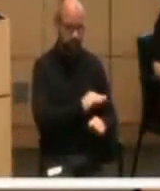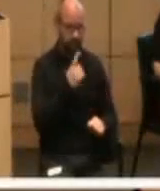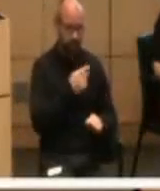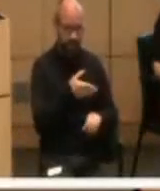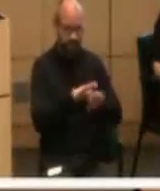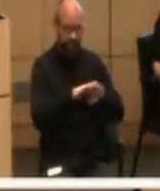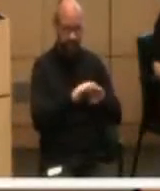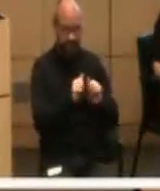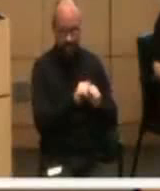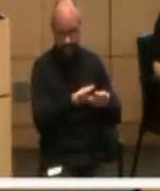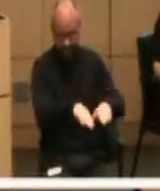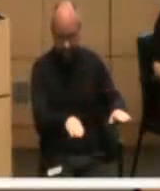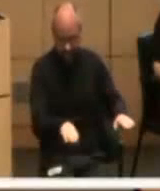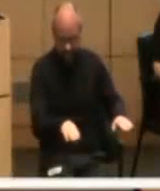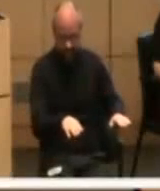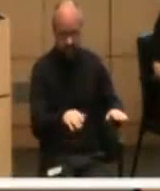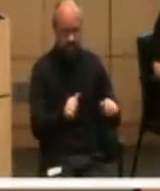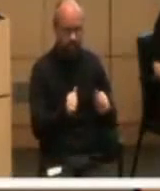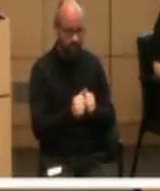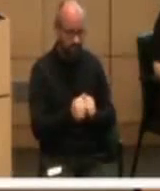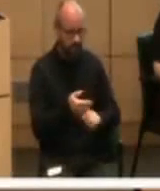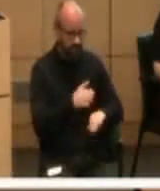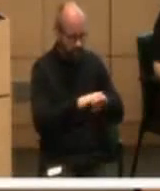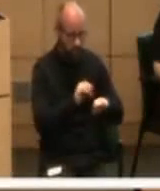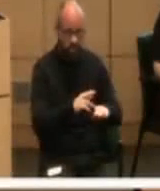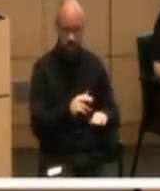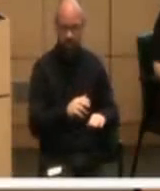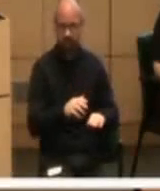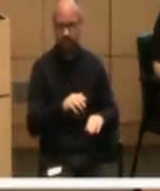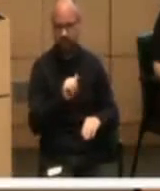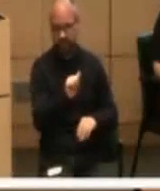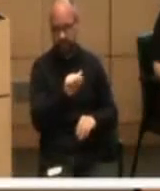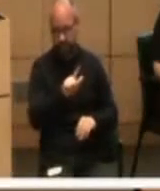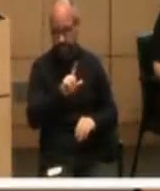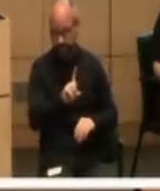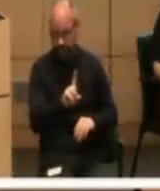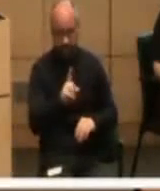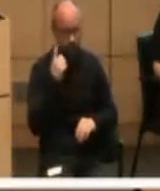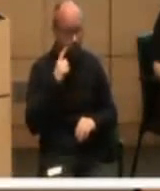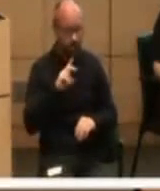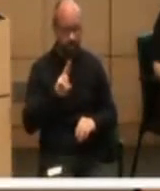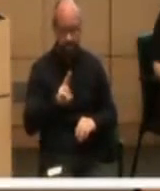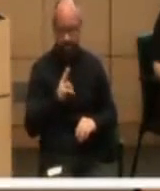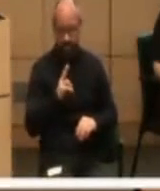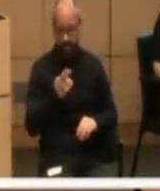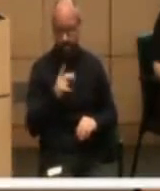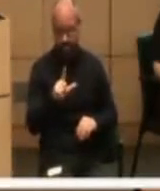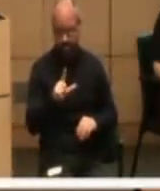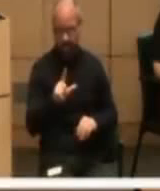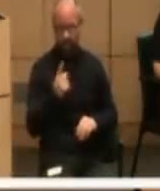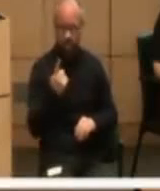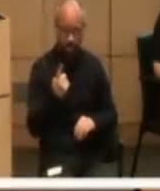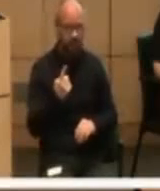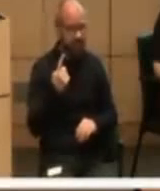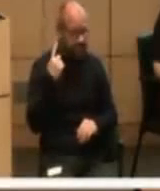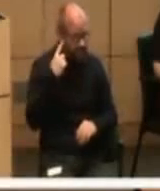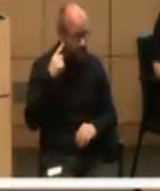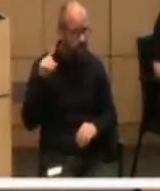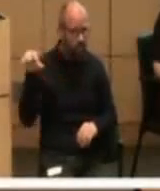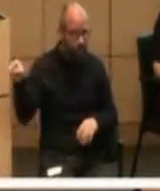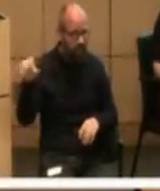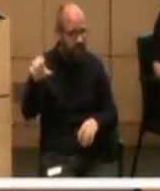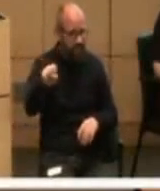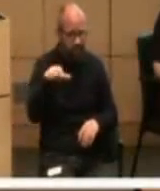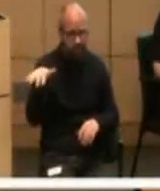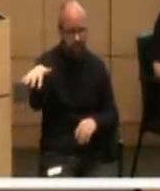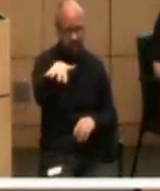with amplification or assistive listening devices for these kids with unilateral hearing loss. You know, one is the sound localization and all the central processing that goes